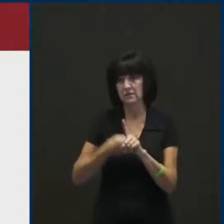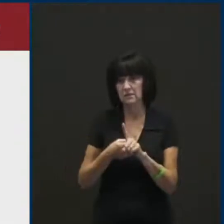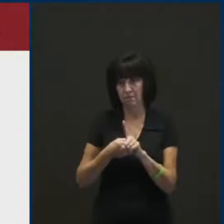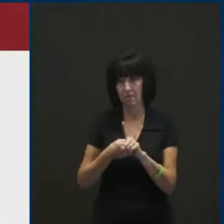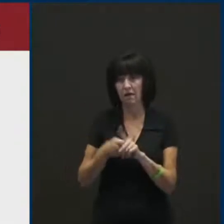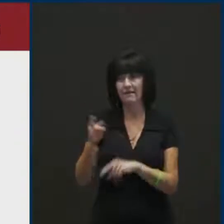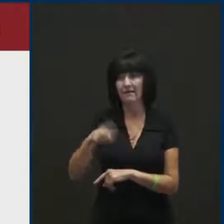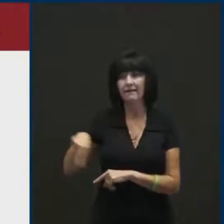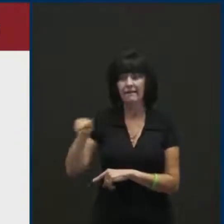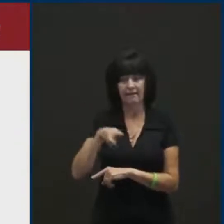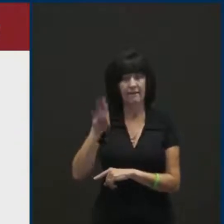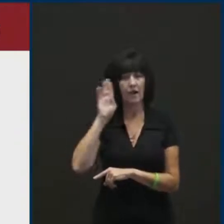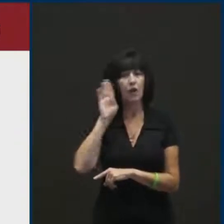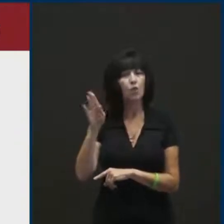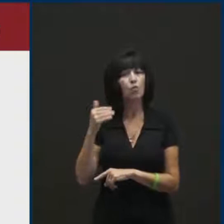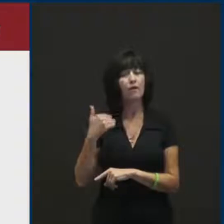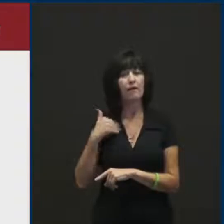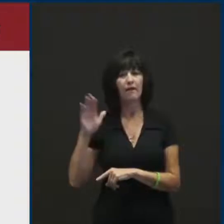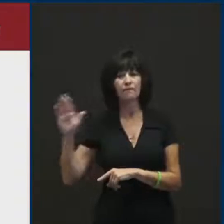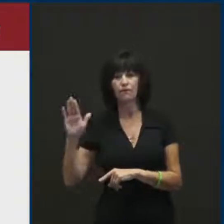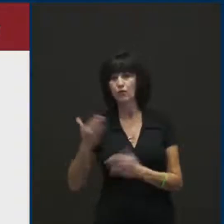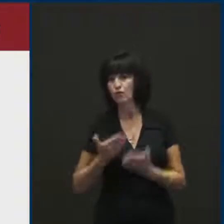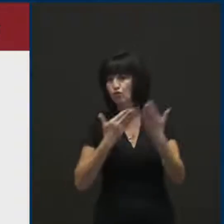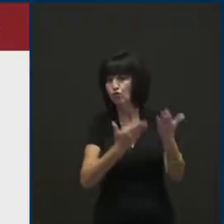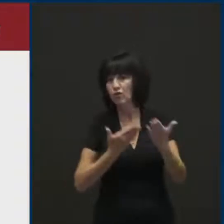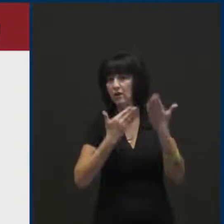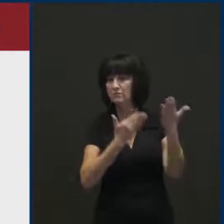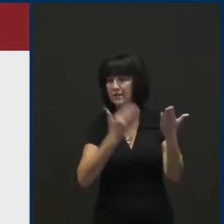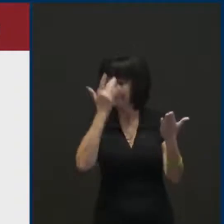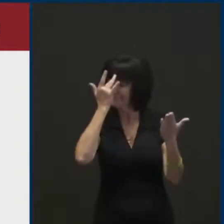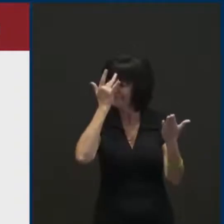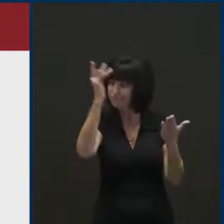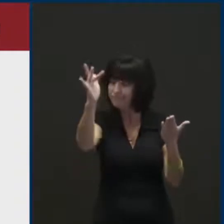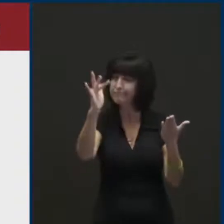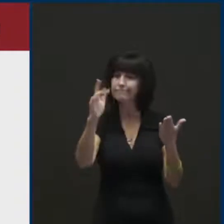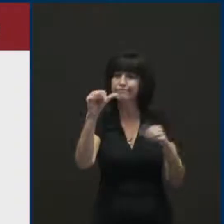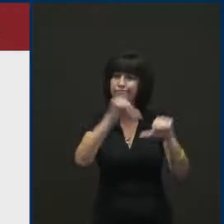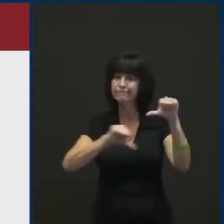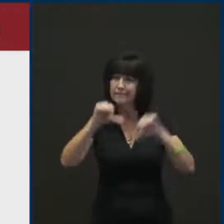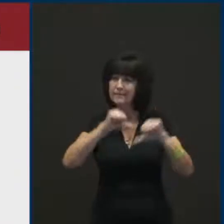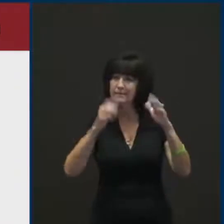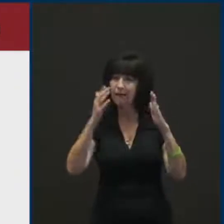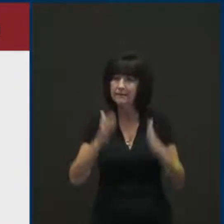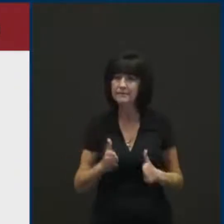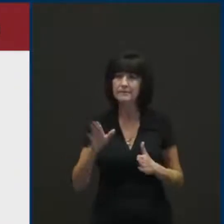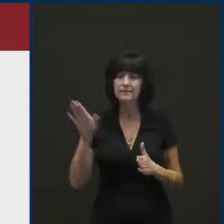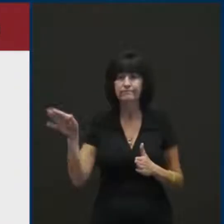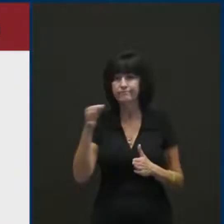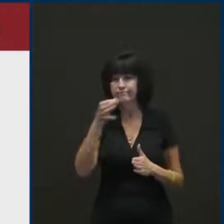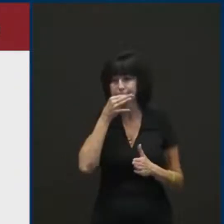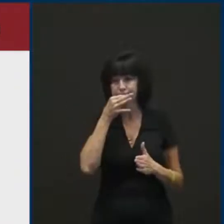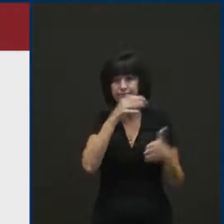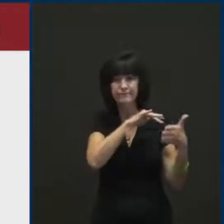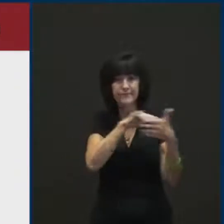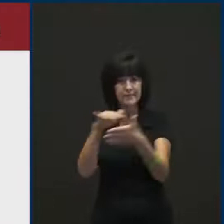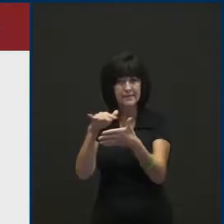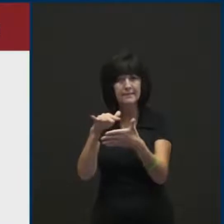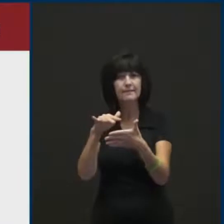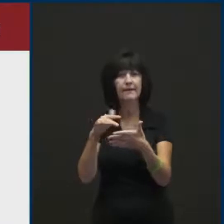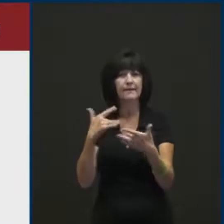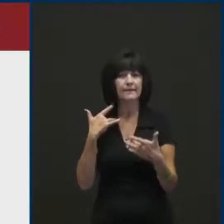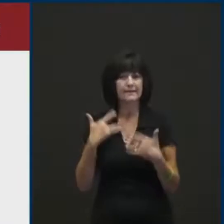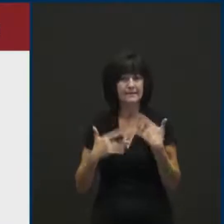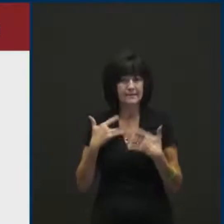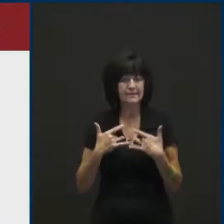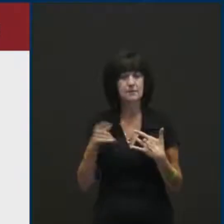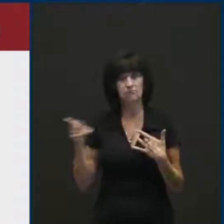more final recommendations on prioritizing the vaccine, so who should get it